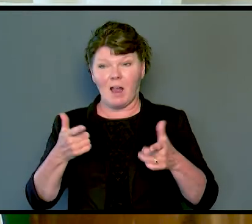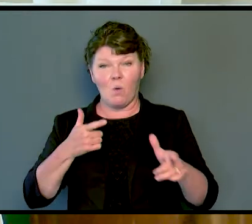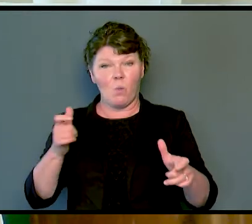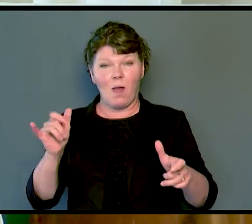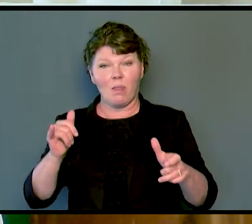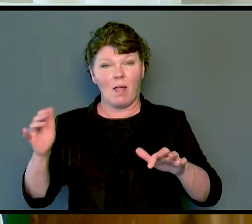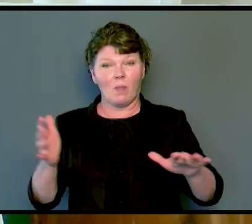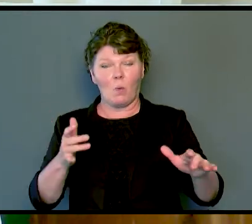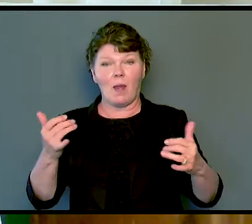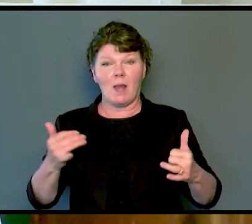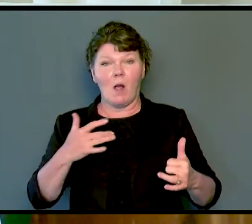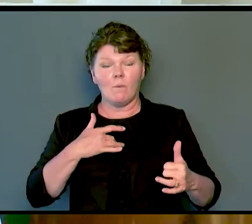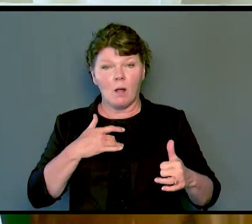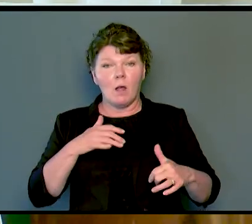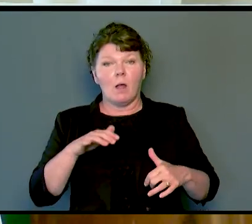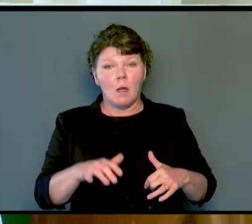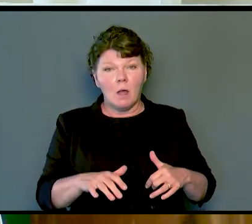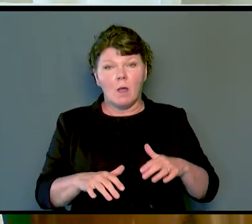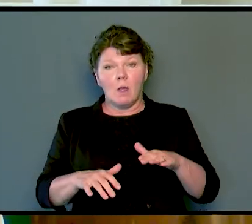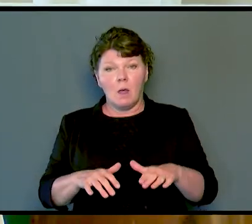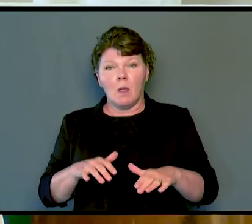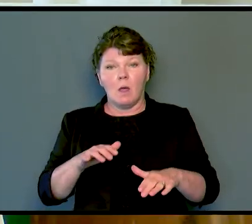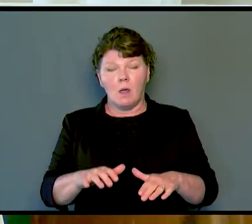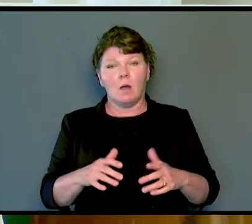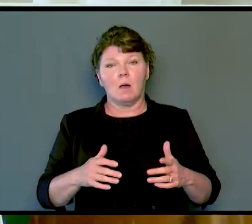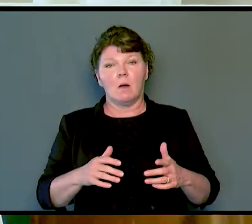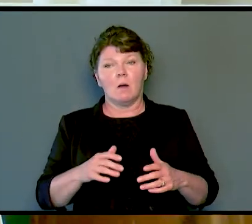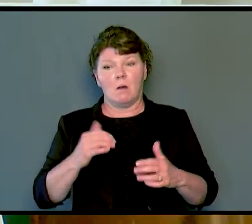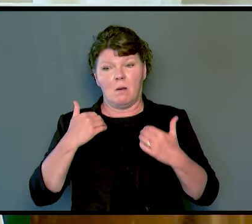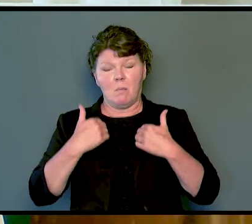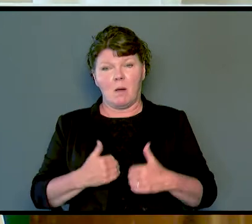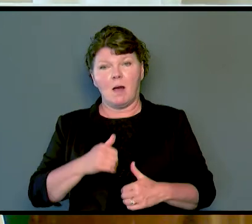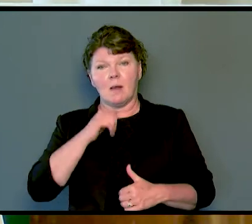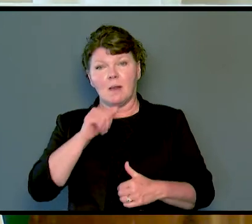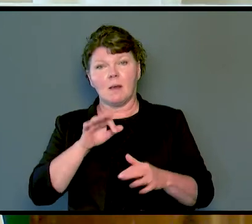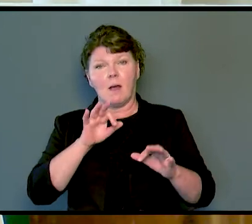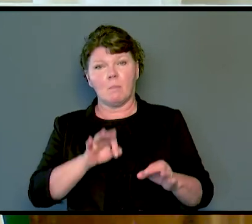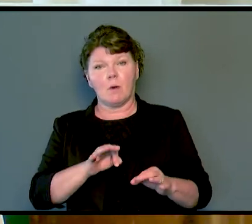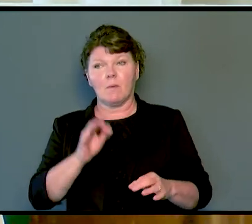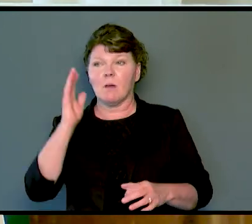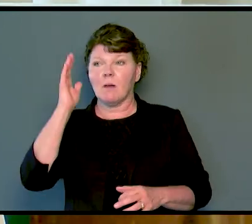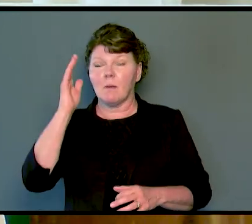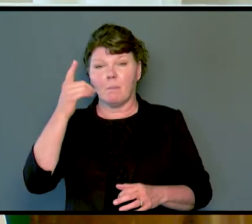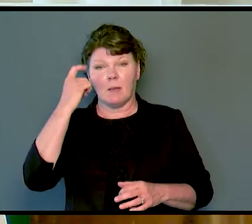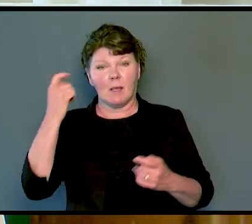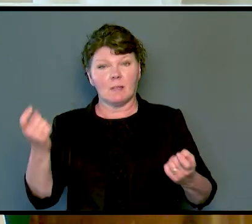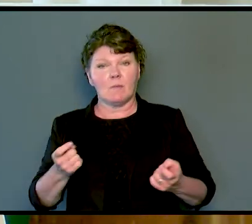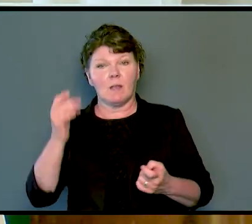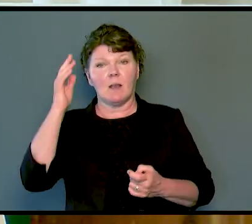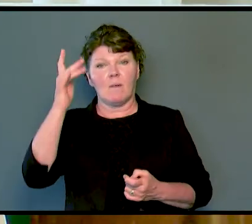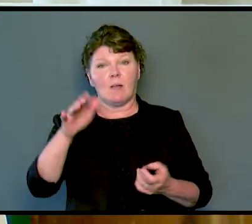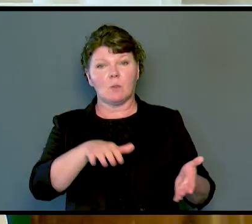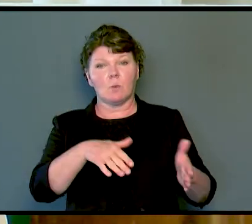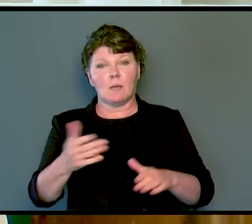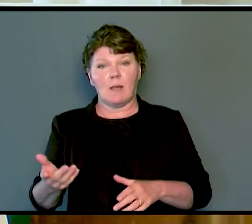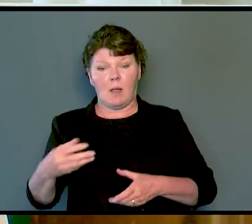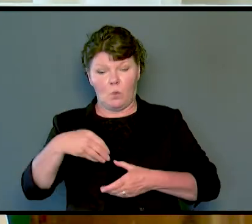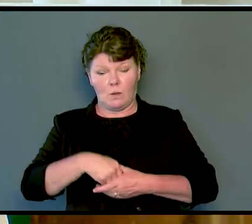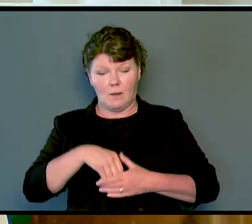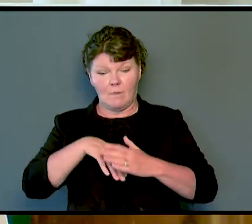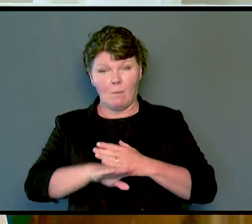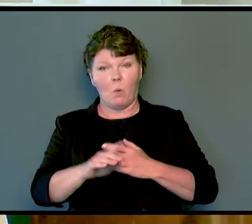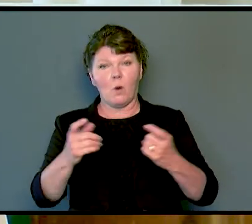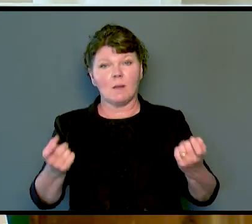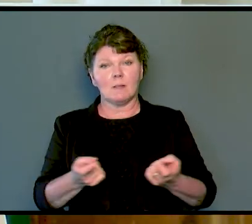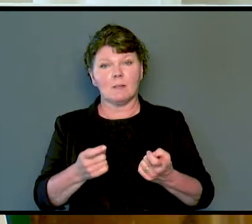underwater. Our bodies are not perfect, and because of sin, we eventually die. We were conceived and born in